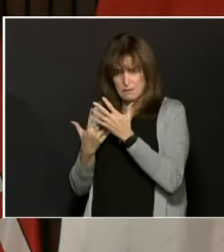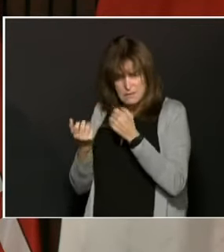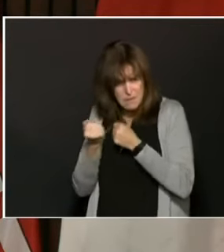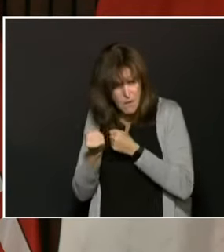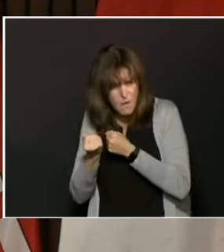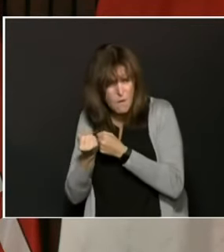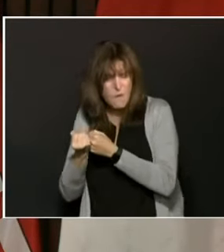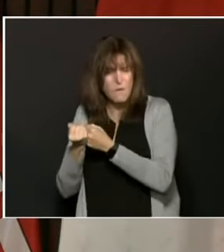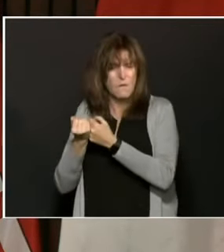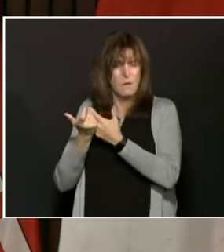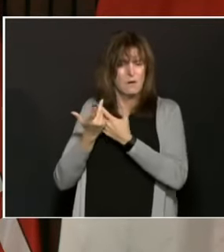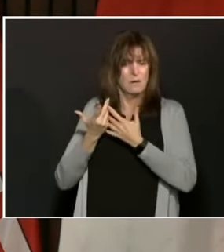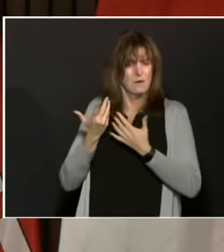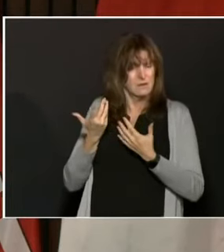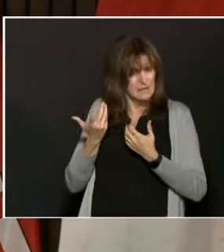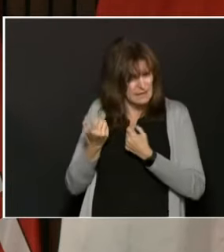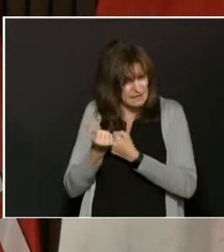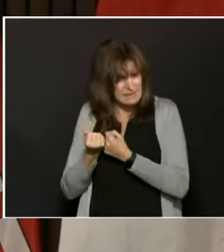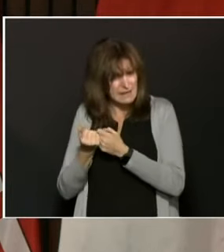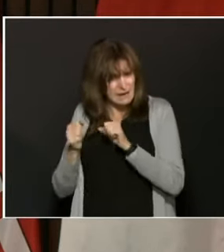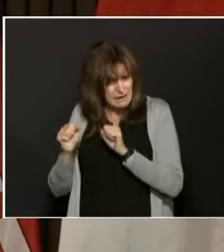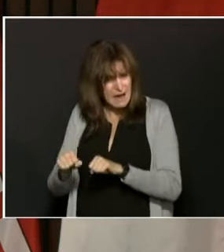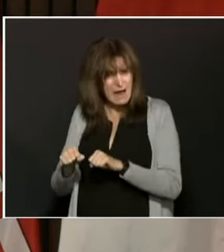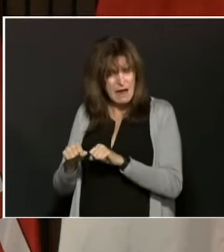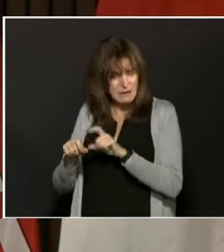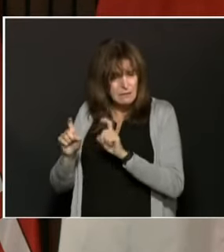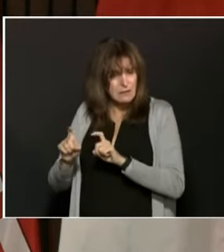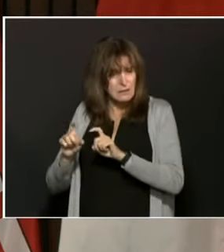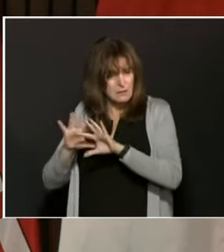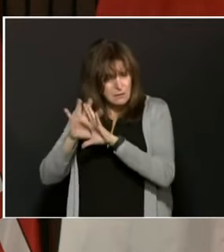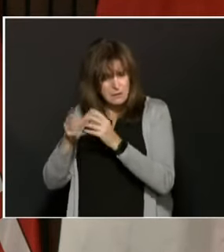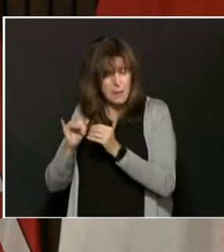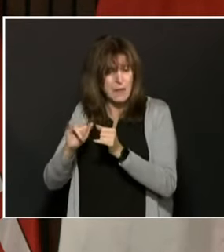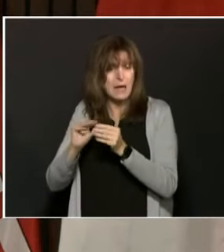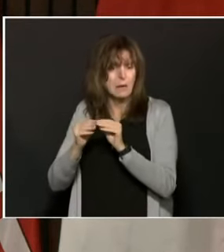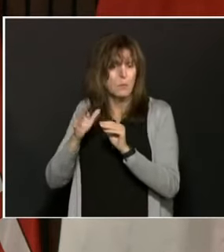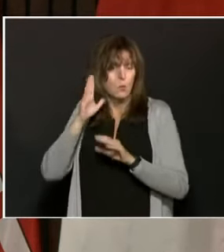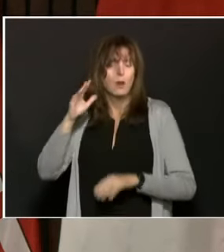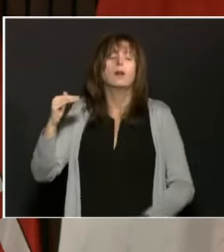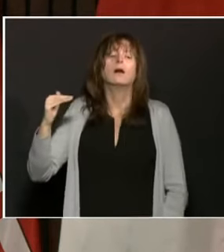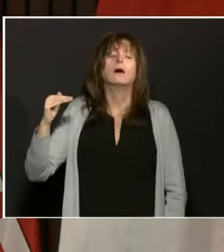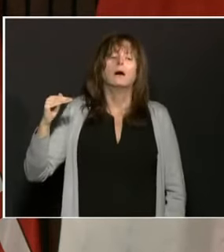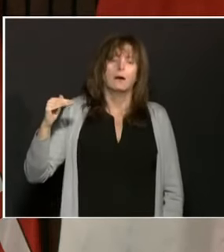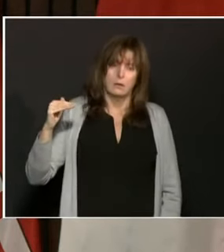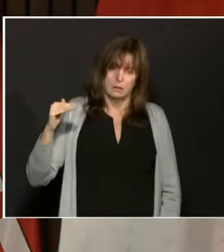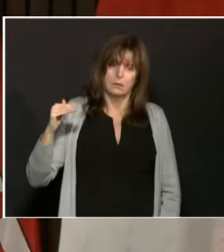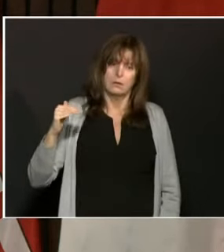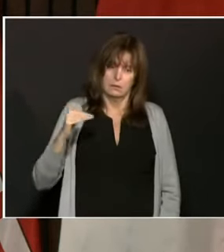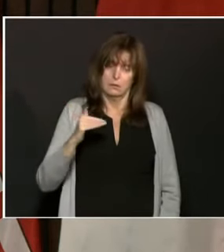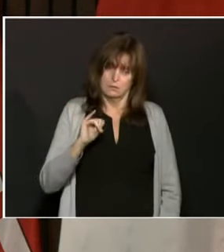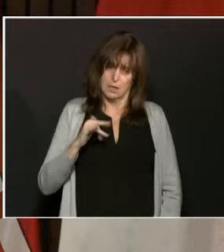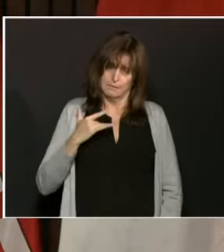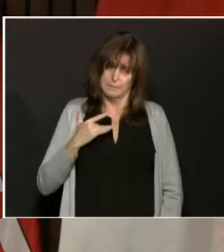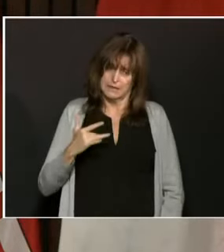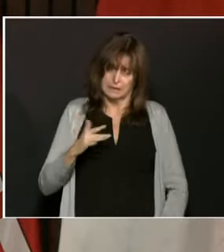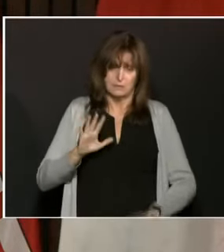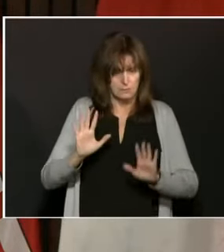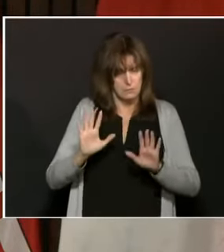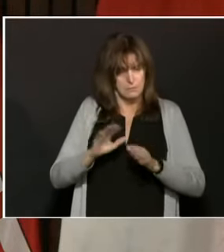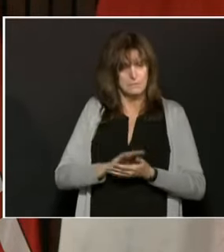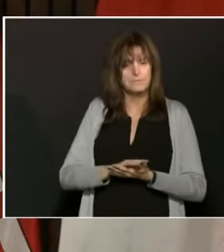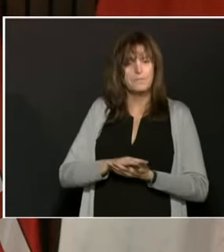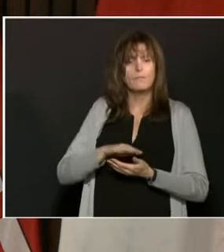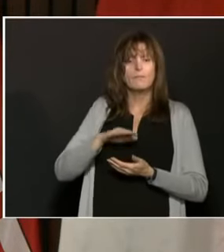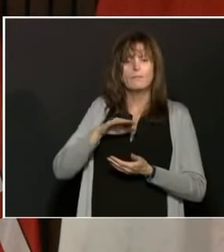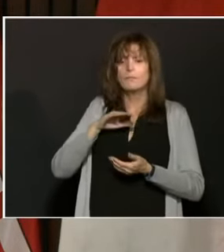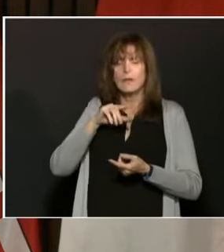get tested, you'll actually see that come down. That's just sort of the iron law here. Reduce the contacts with people who are